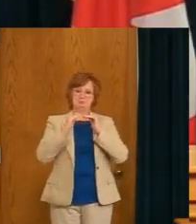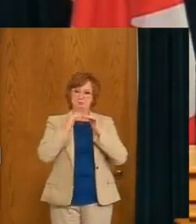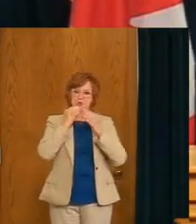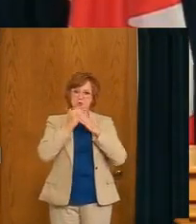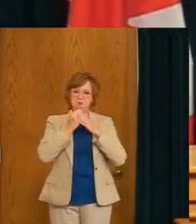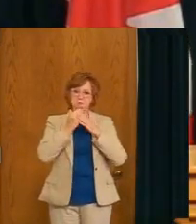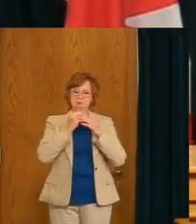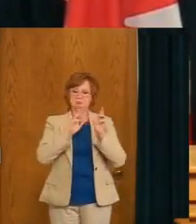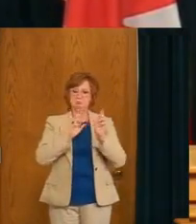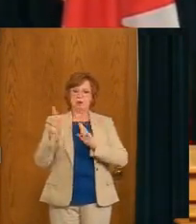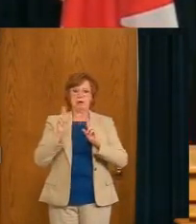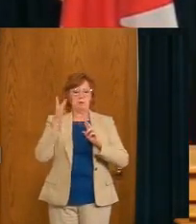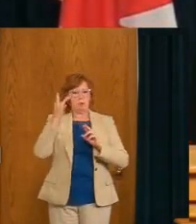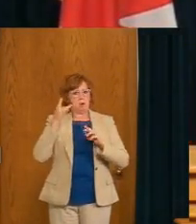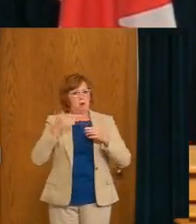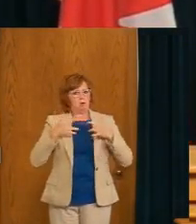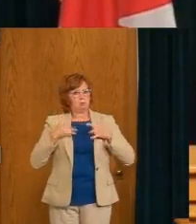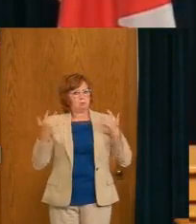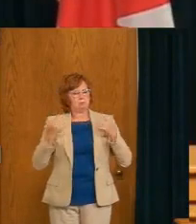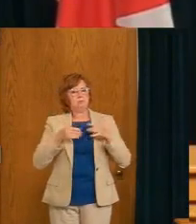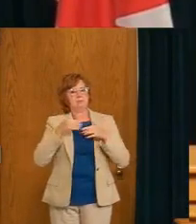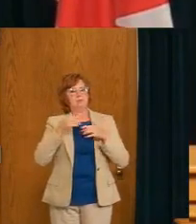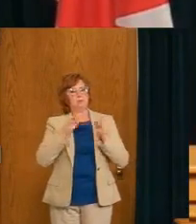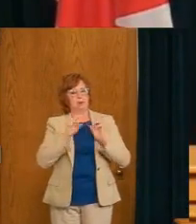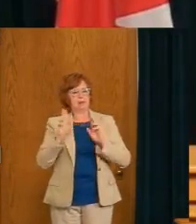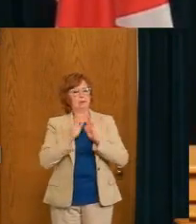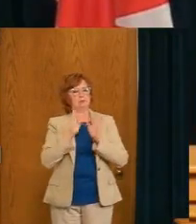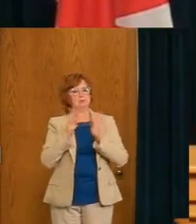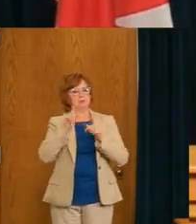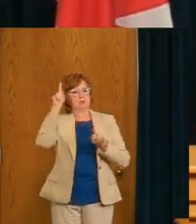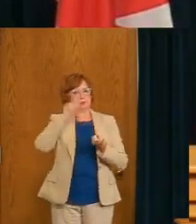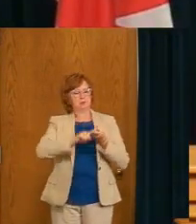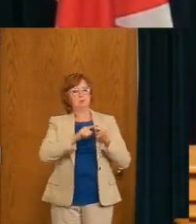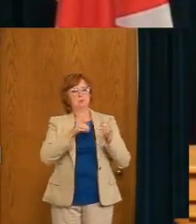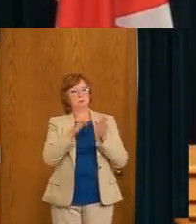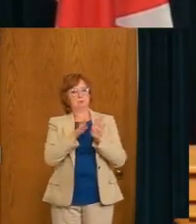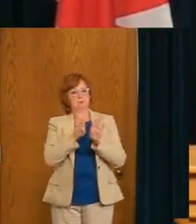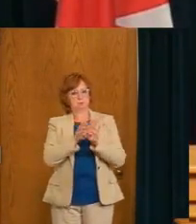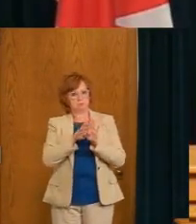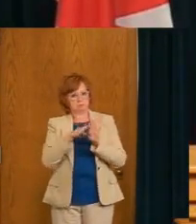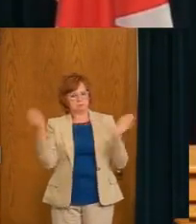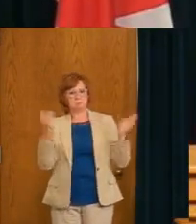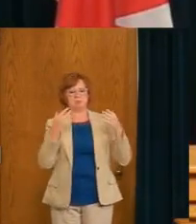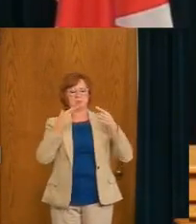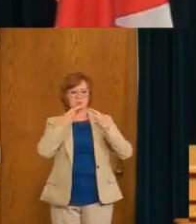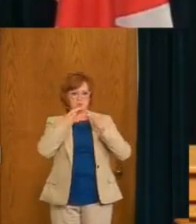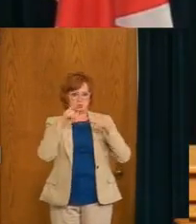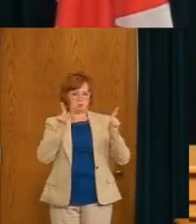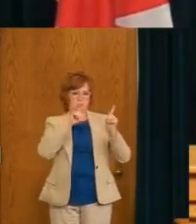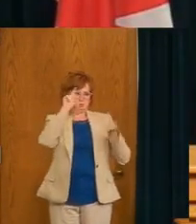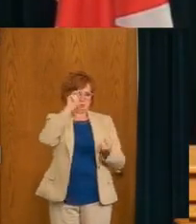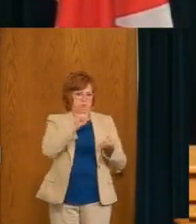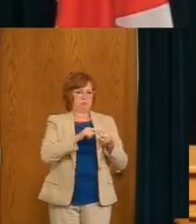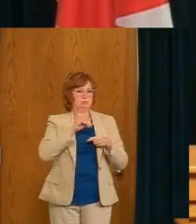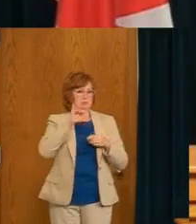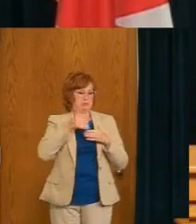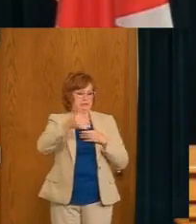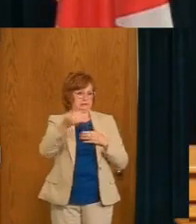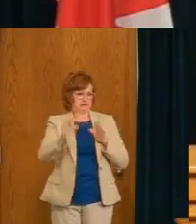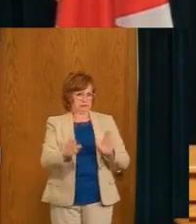the public health restrictions and public health orders this Sunday, July the 11th, our vaccination numbers do continue